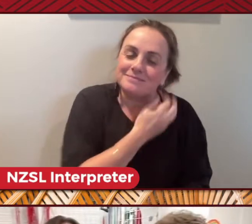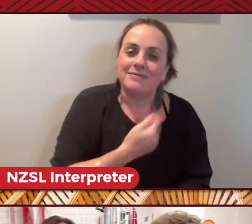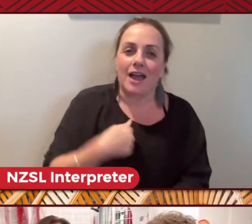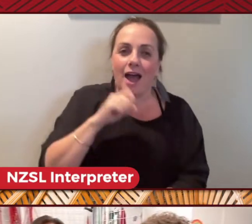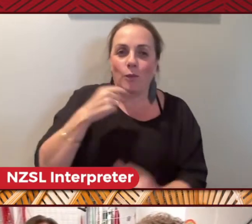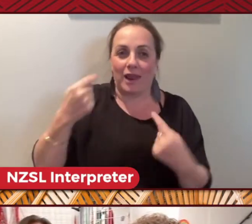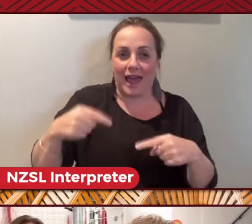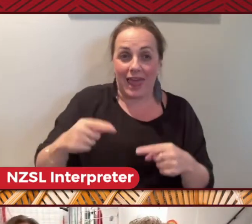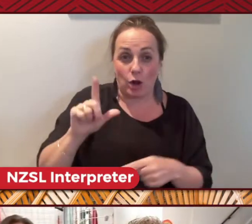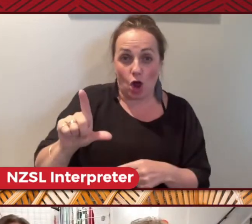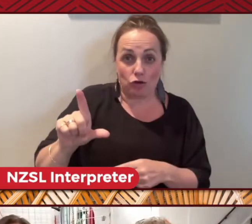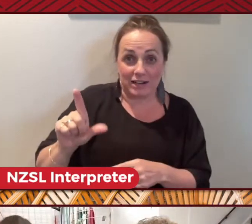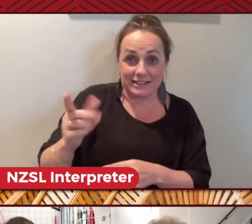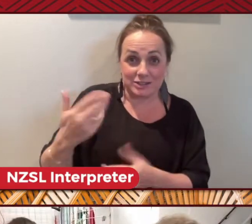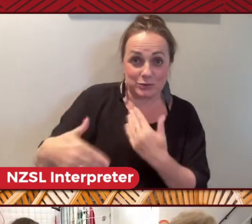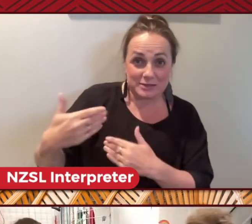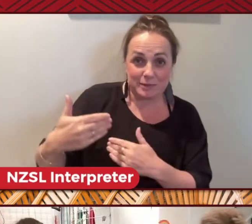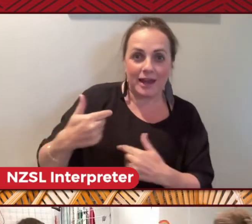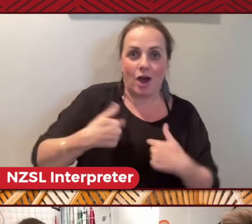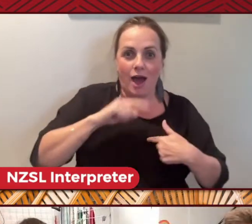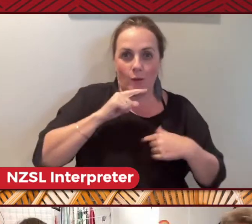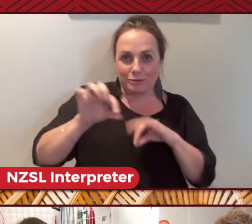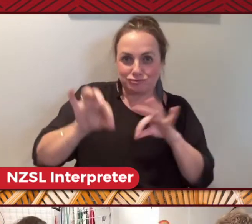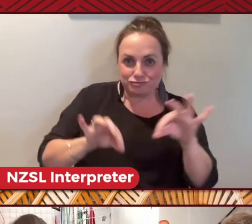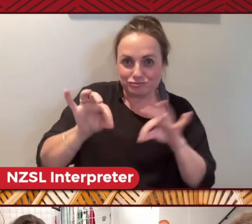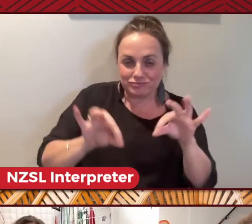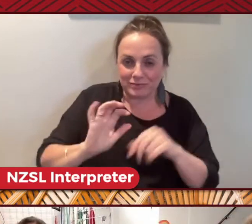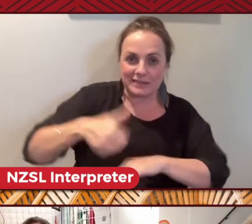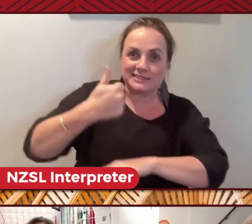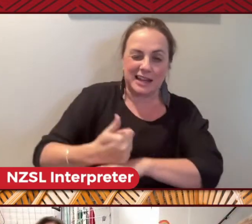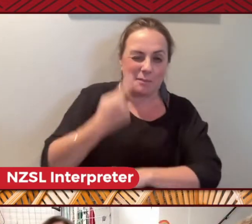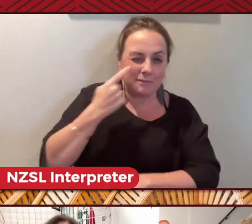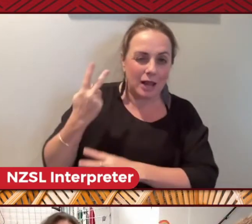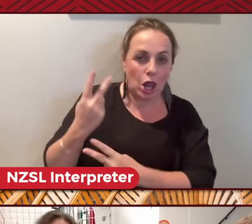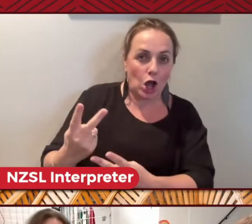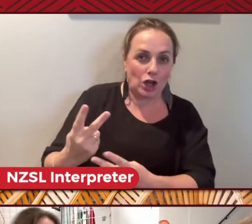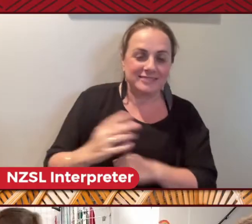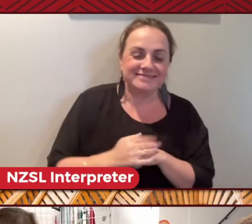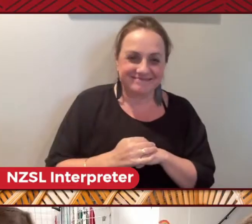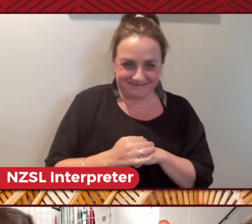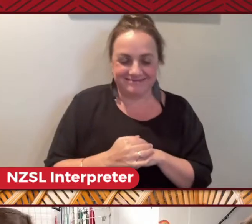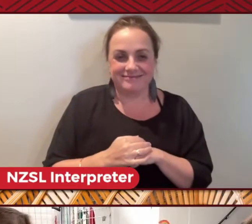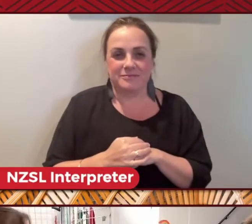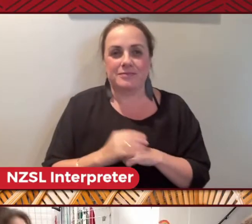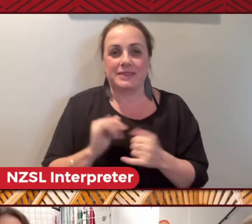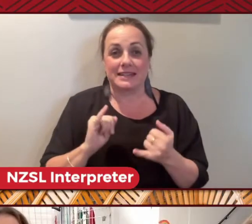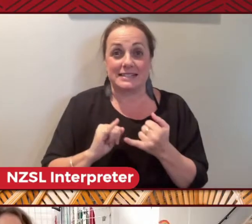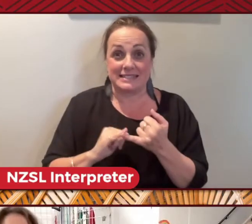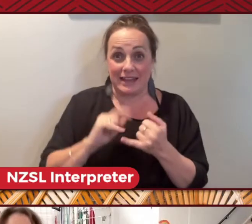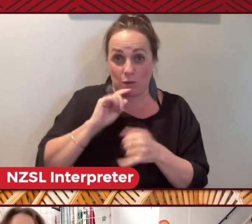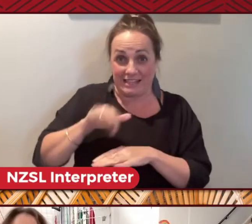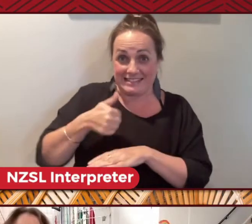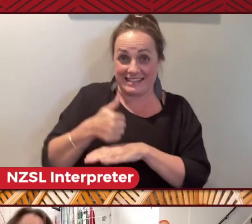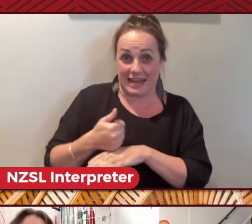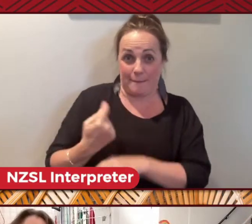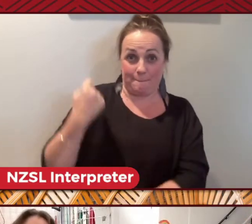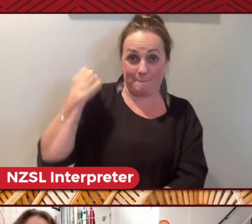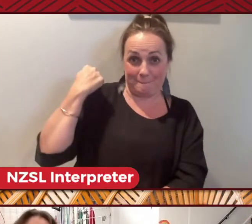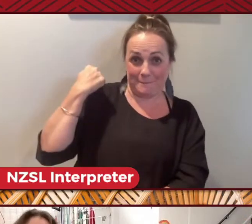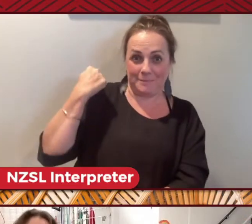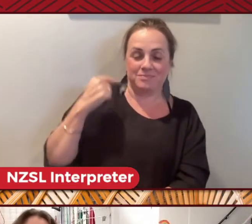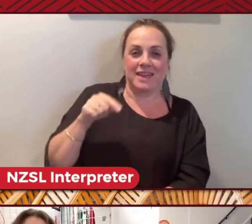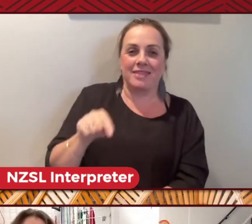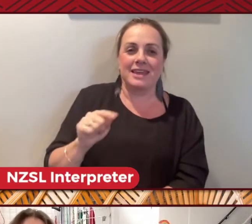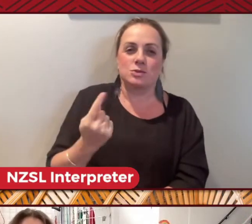to get it running in the background so everyone can see how it works. So just as Steve sets it up today, just behind us, so this is one